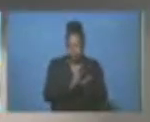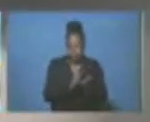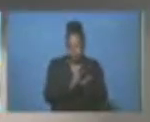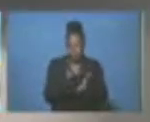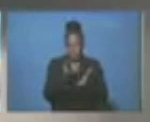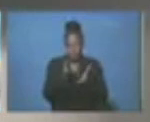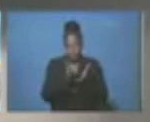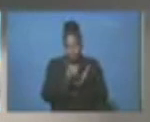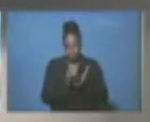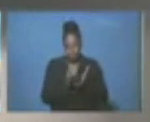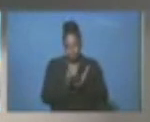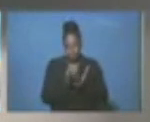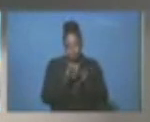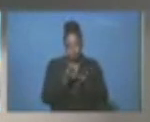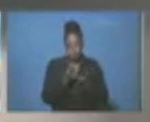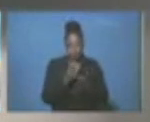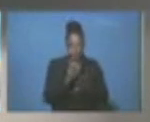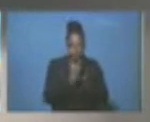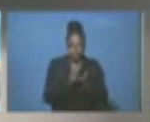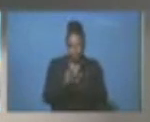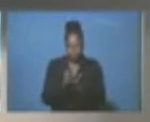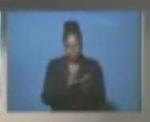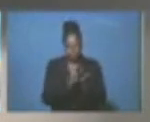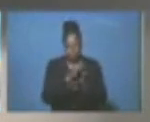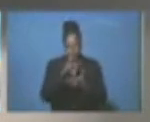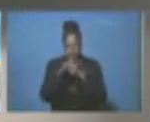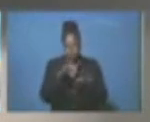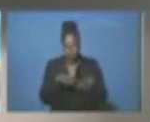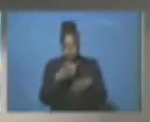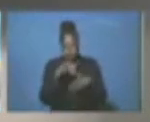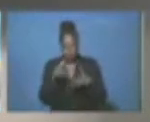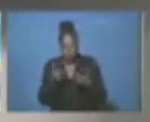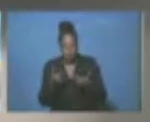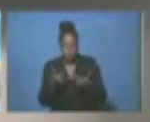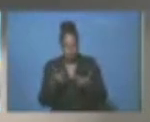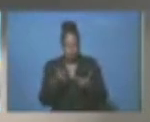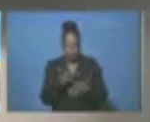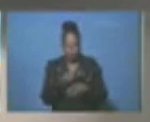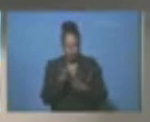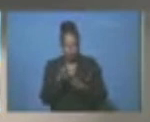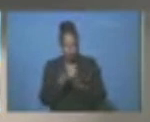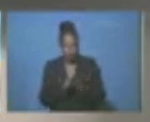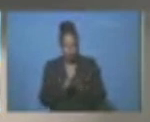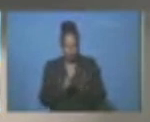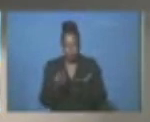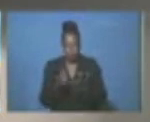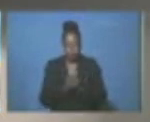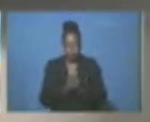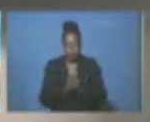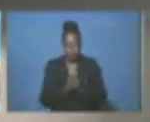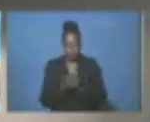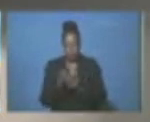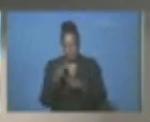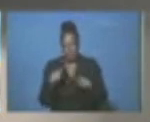want to actually exhaust all avenues in addressing and looking at this proposed legislation. He did announce, he did say they have